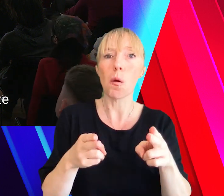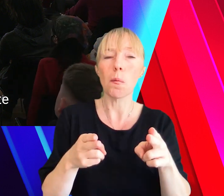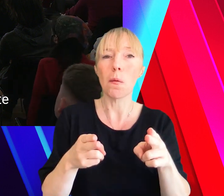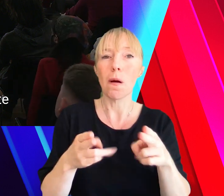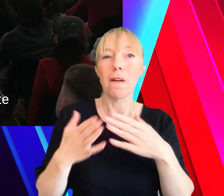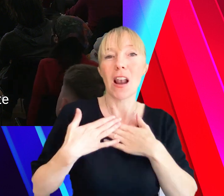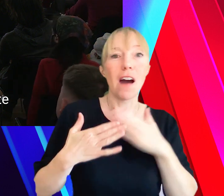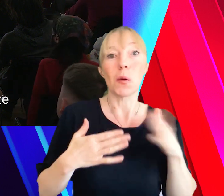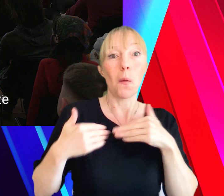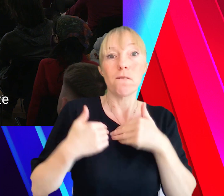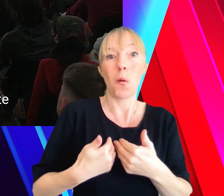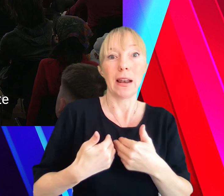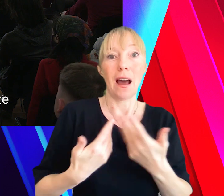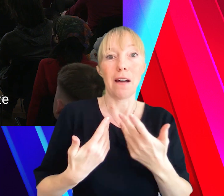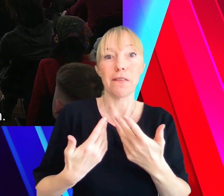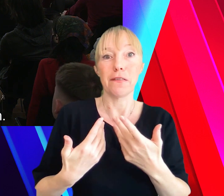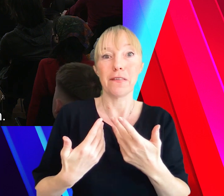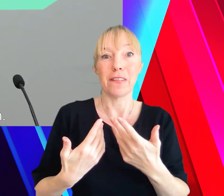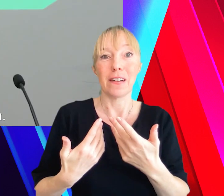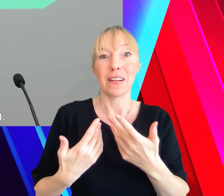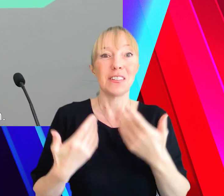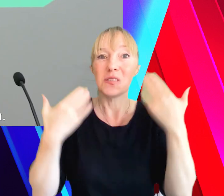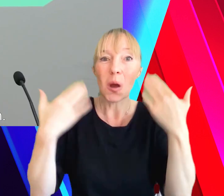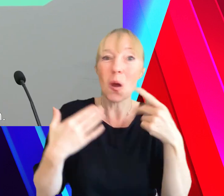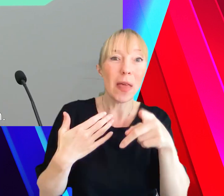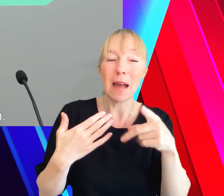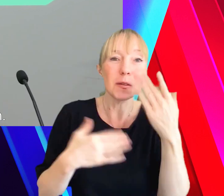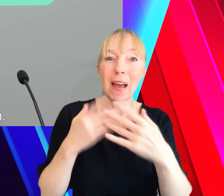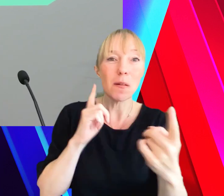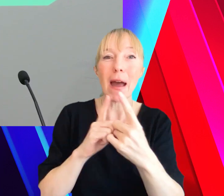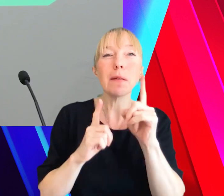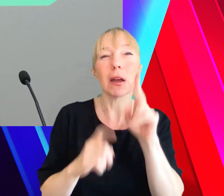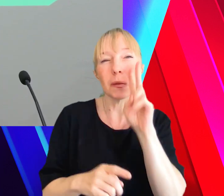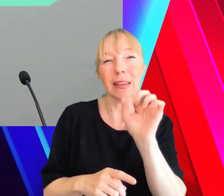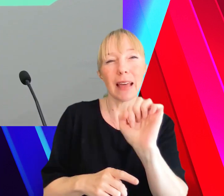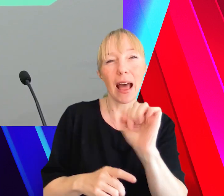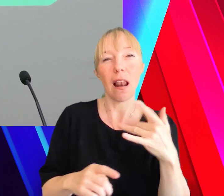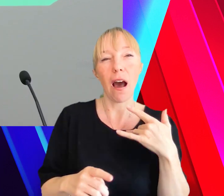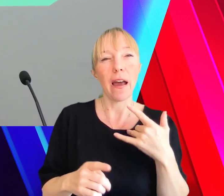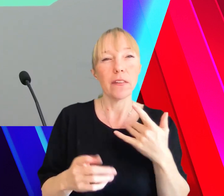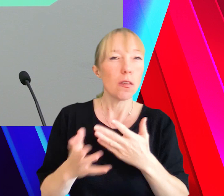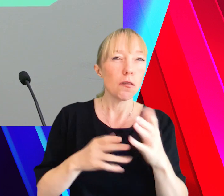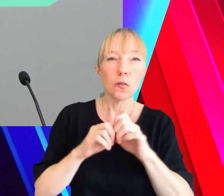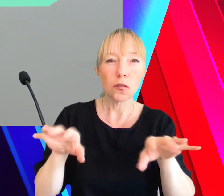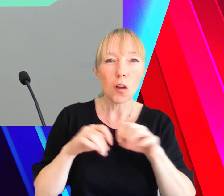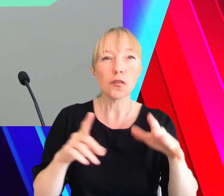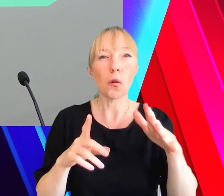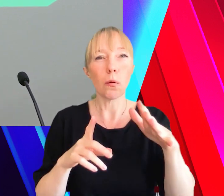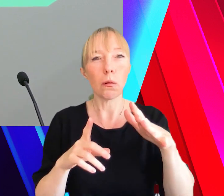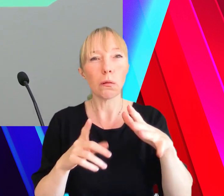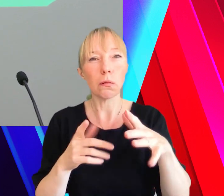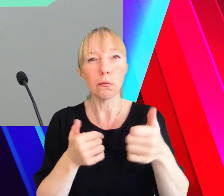in a way of like infatuation in a way, because you don't know them, because you've never met them, but you're seeing their lives through like whatever it is, social media. You're